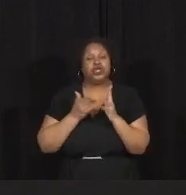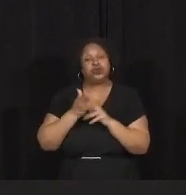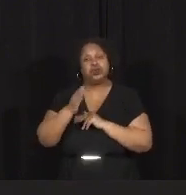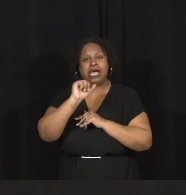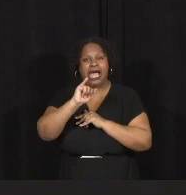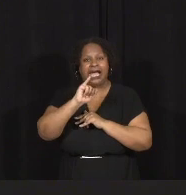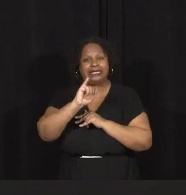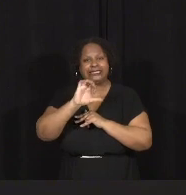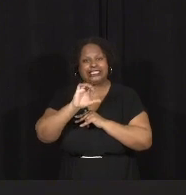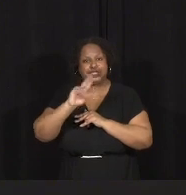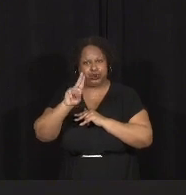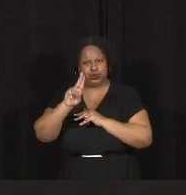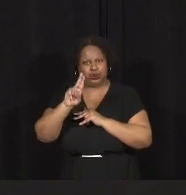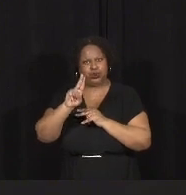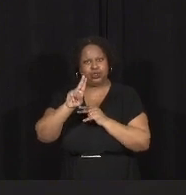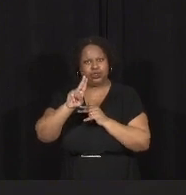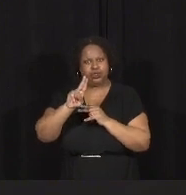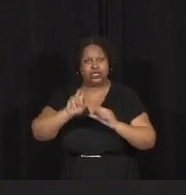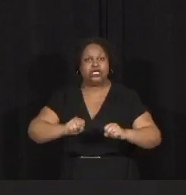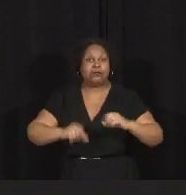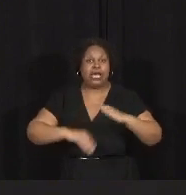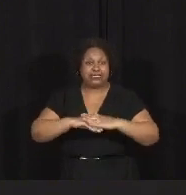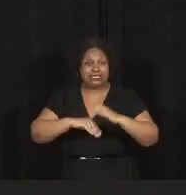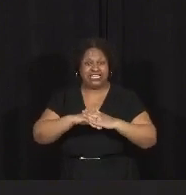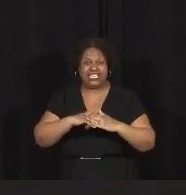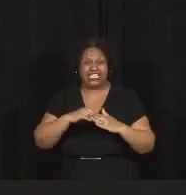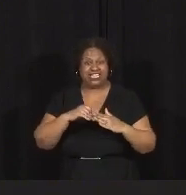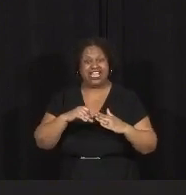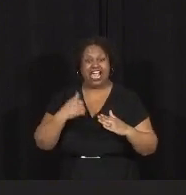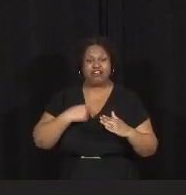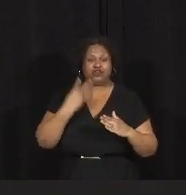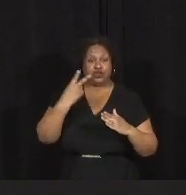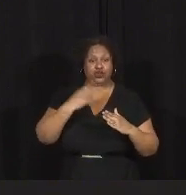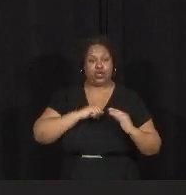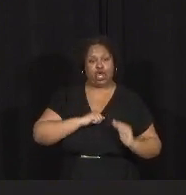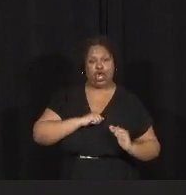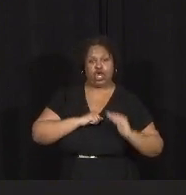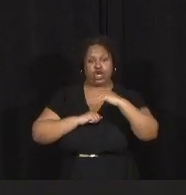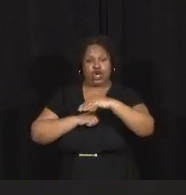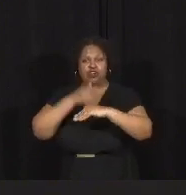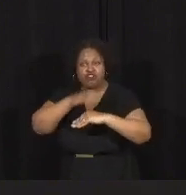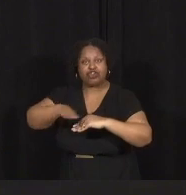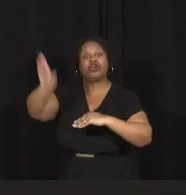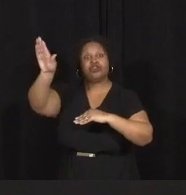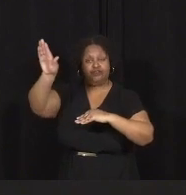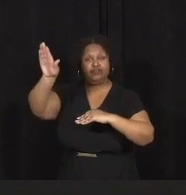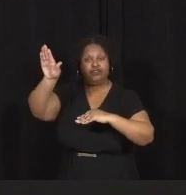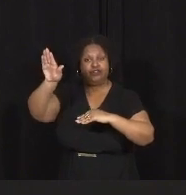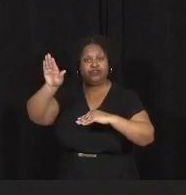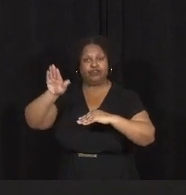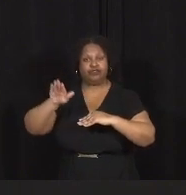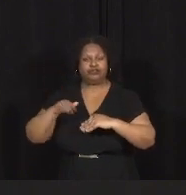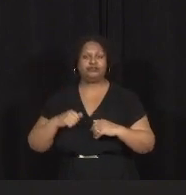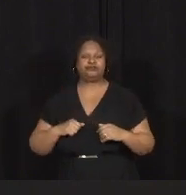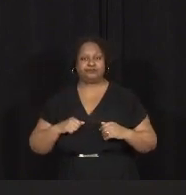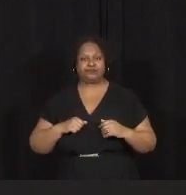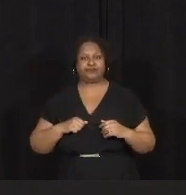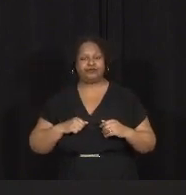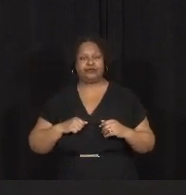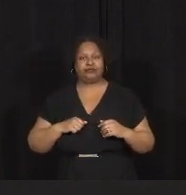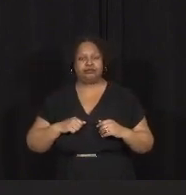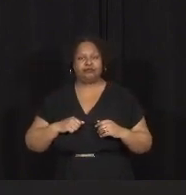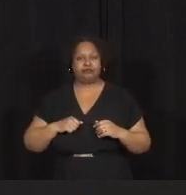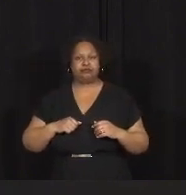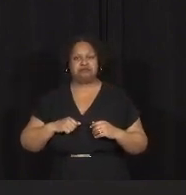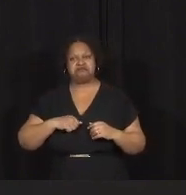describes is two curves, much like you saw from Dr. Donnelly and Dr. Brown. This is a slightly different data set because